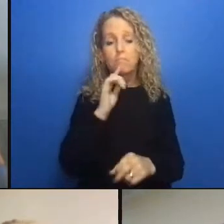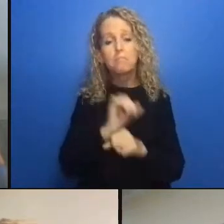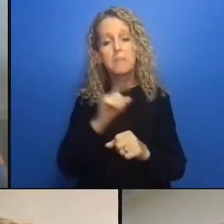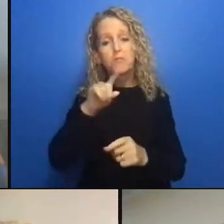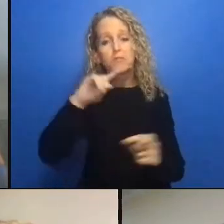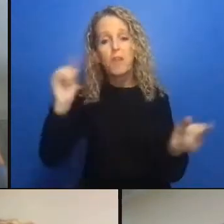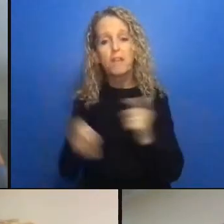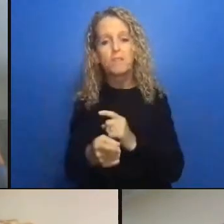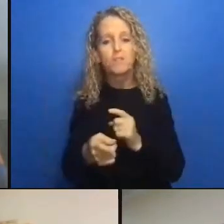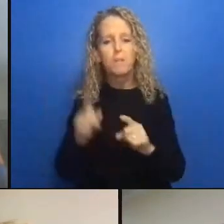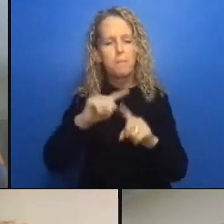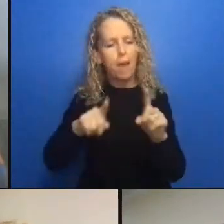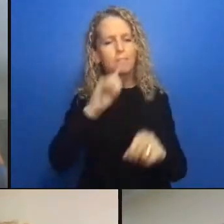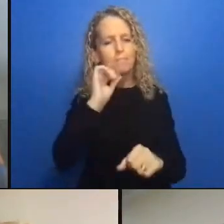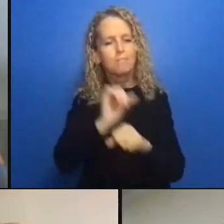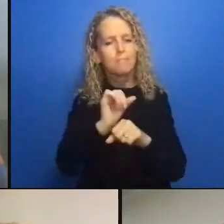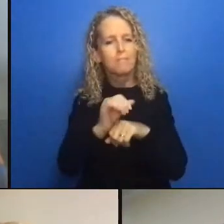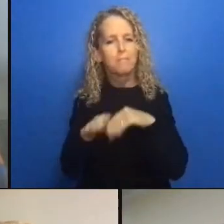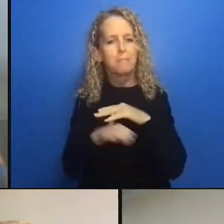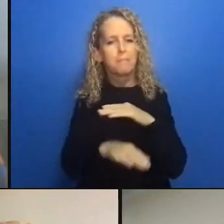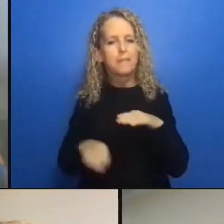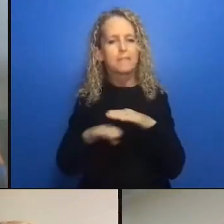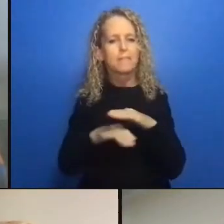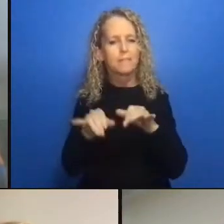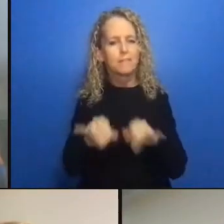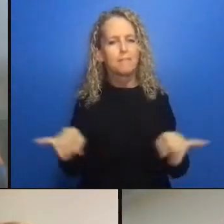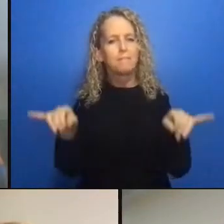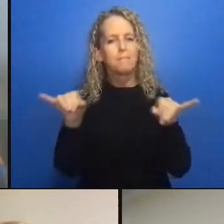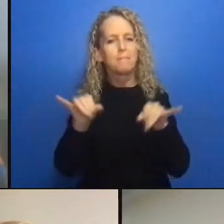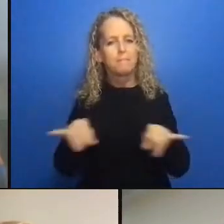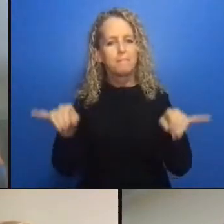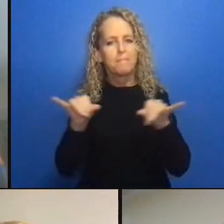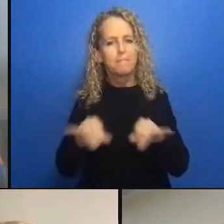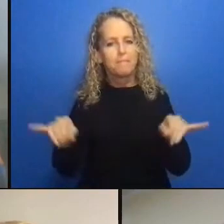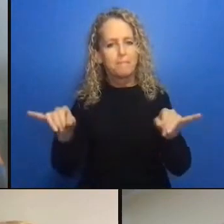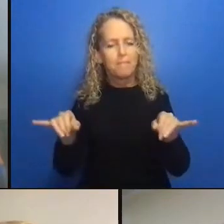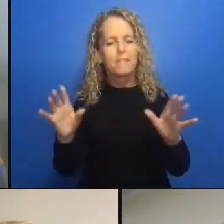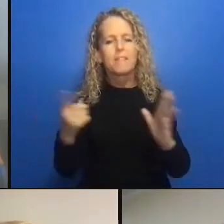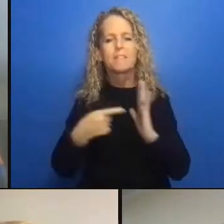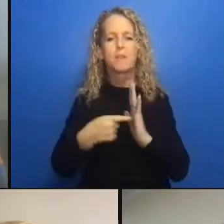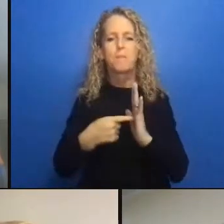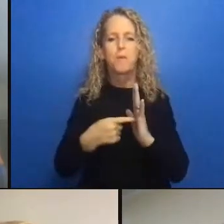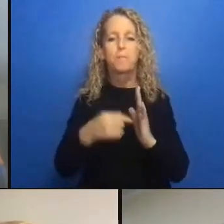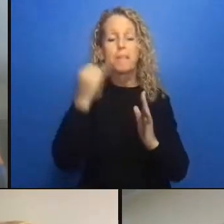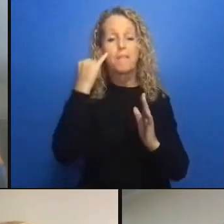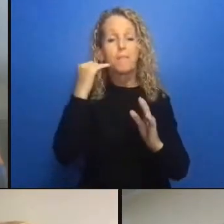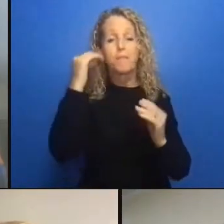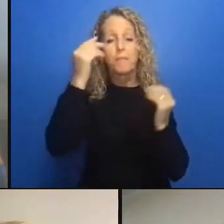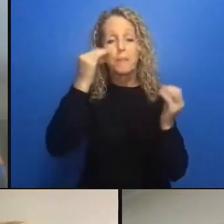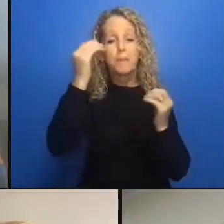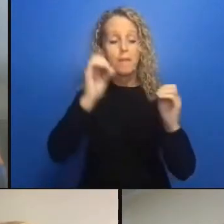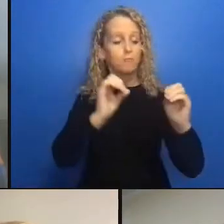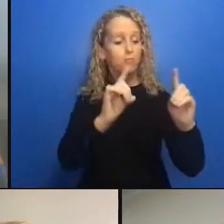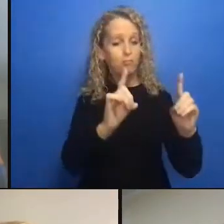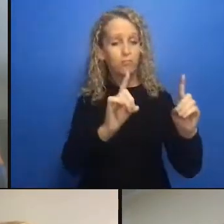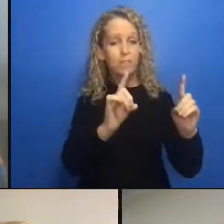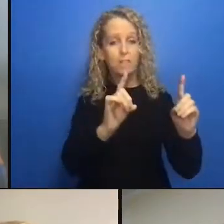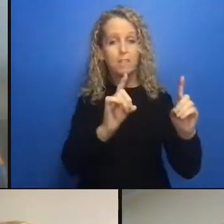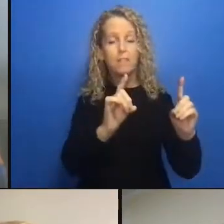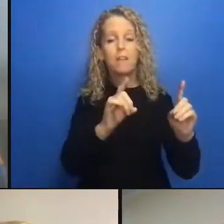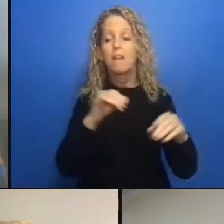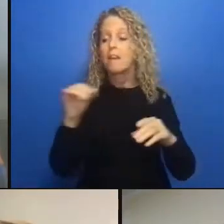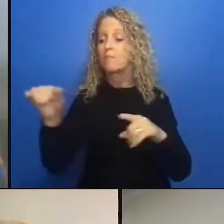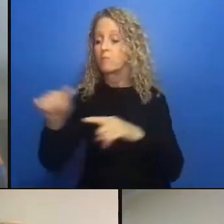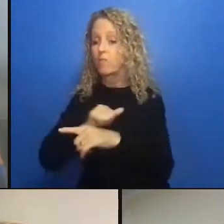That a certain level of abstraction, when you think about education as opposed to training, the education is